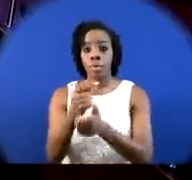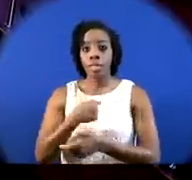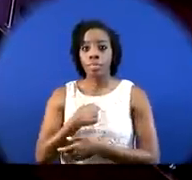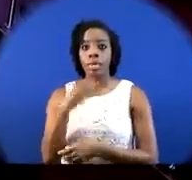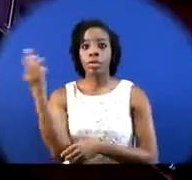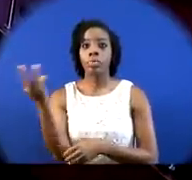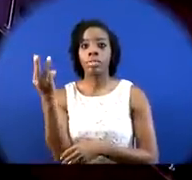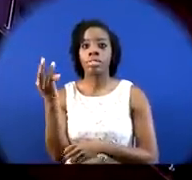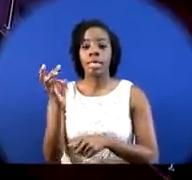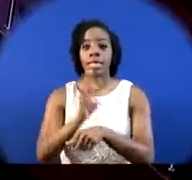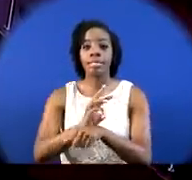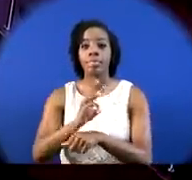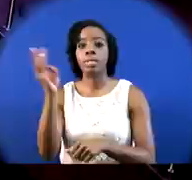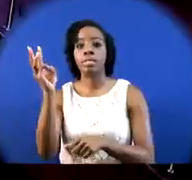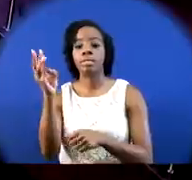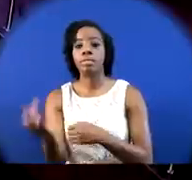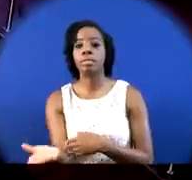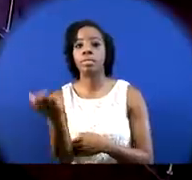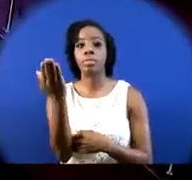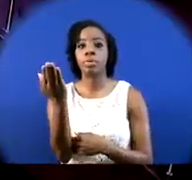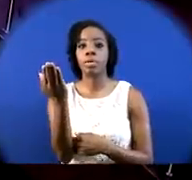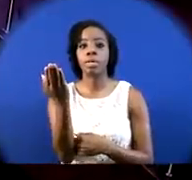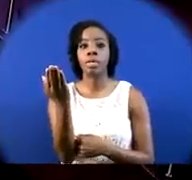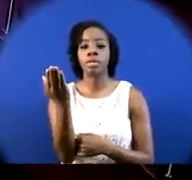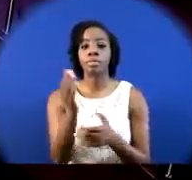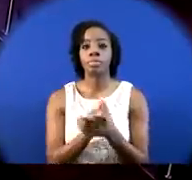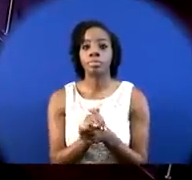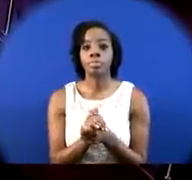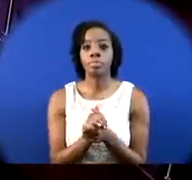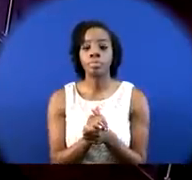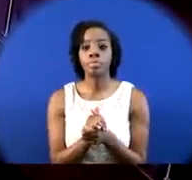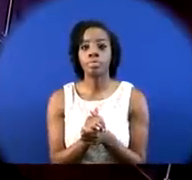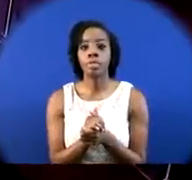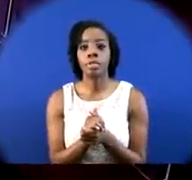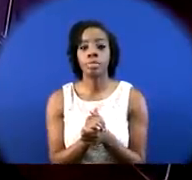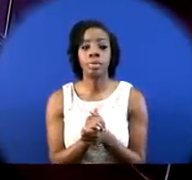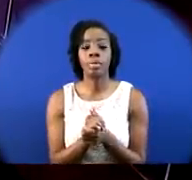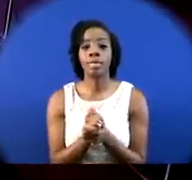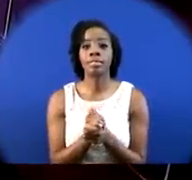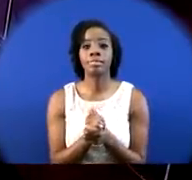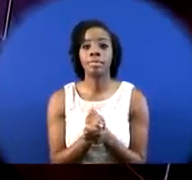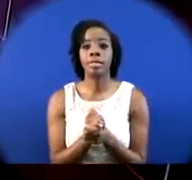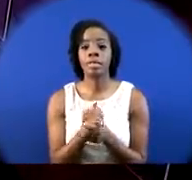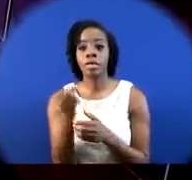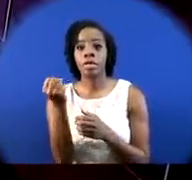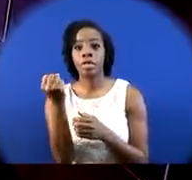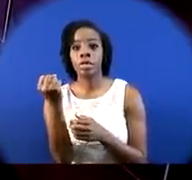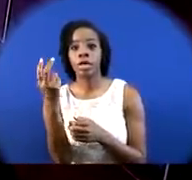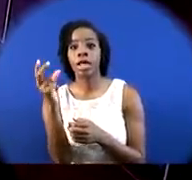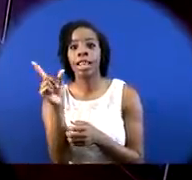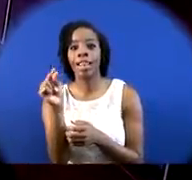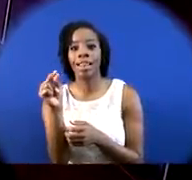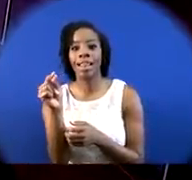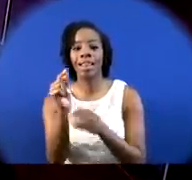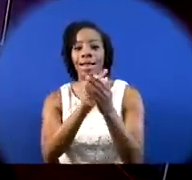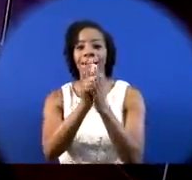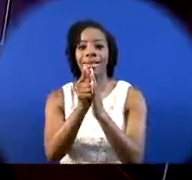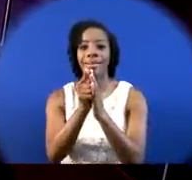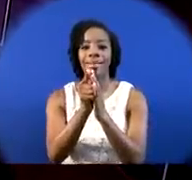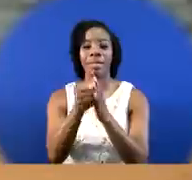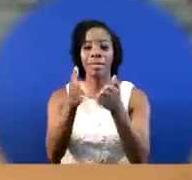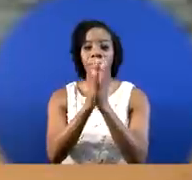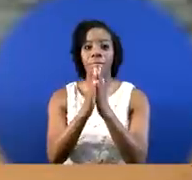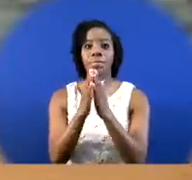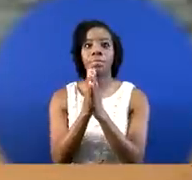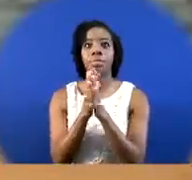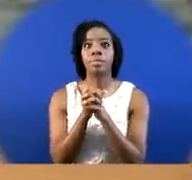morning as we share together in prayer at 6 a.m. for those first 15 to 20 minutes of the 6 o'clock hour.